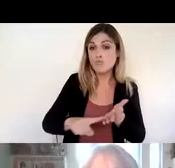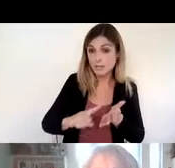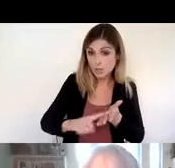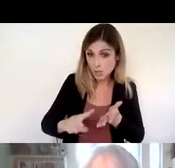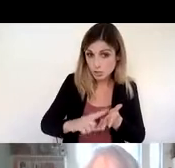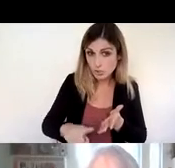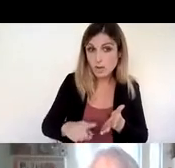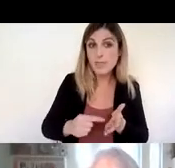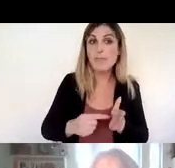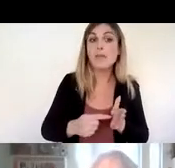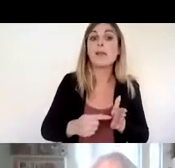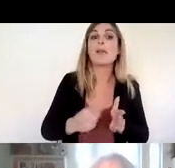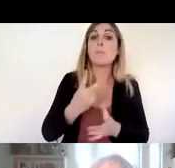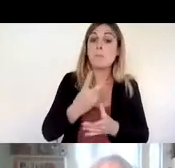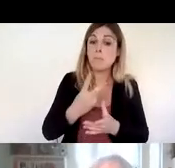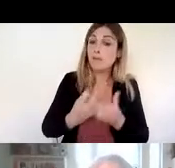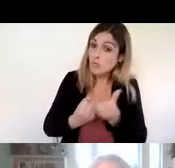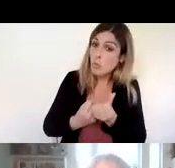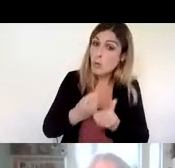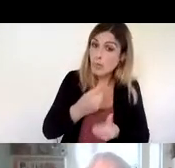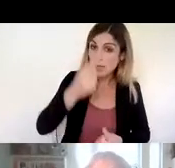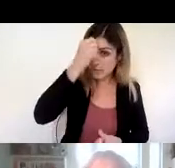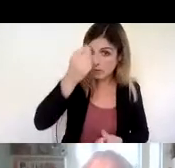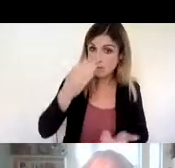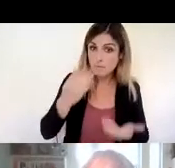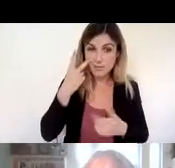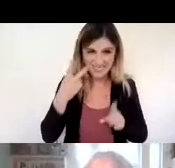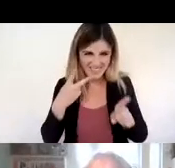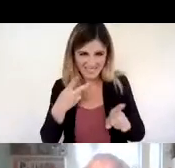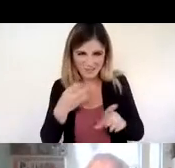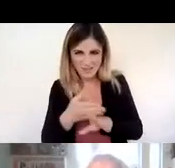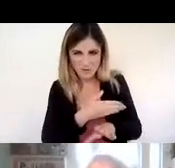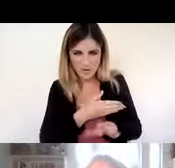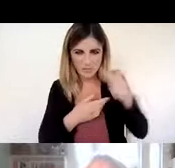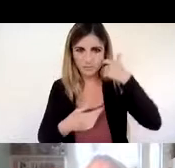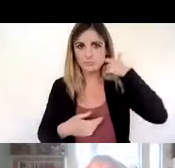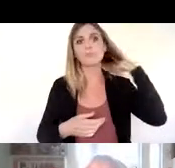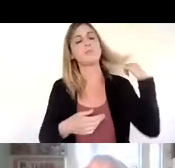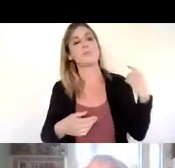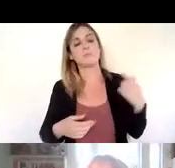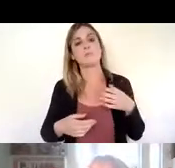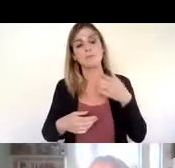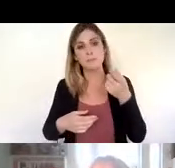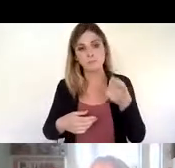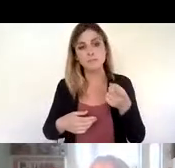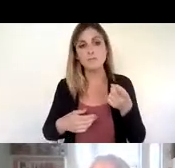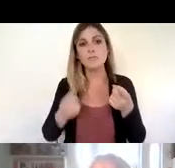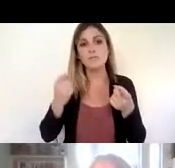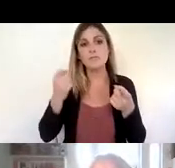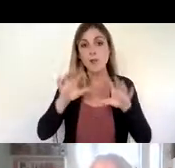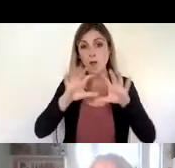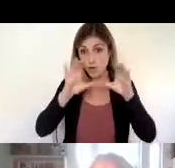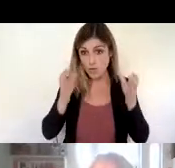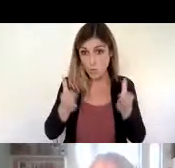ago that bolster this theory, and you may have seen this one. On a worldwide basis, populations eating the